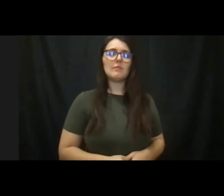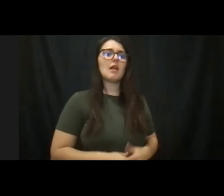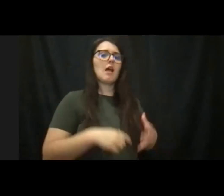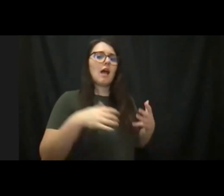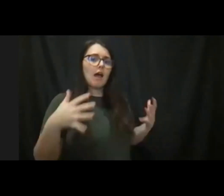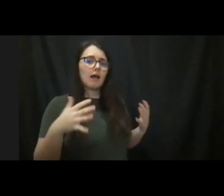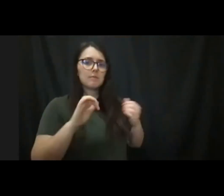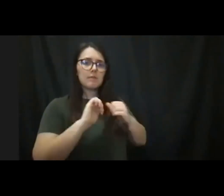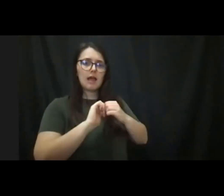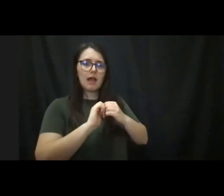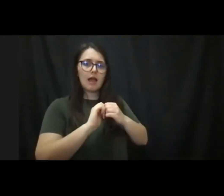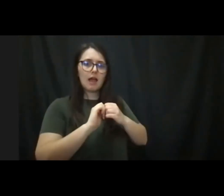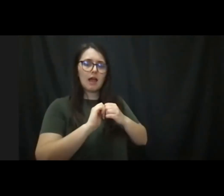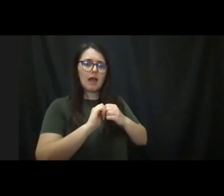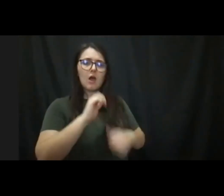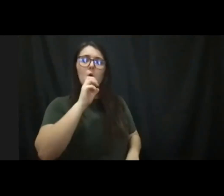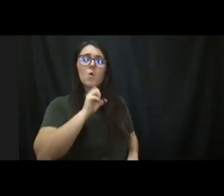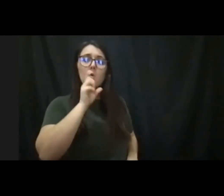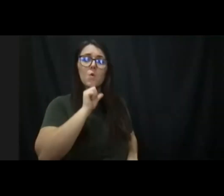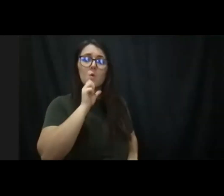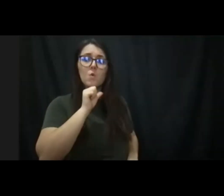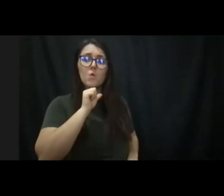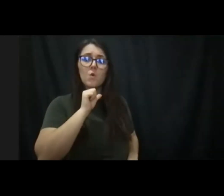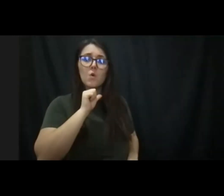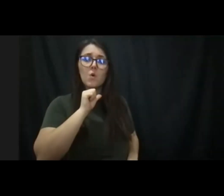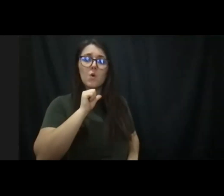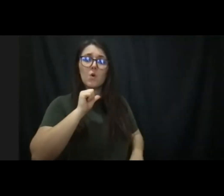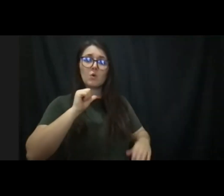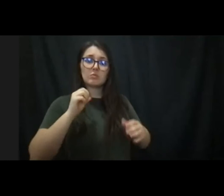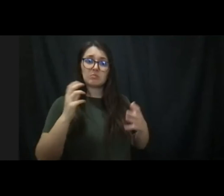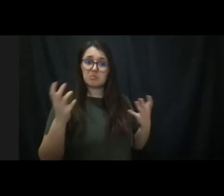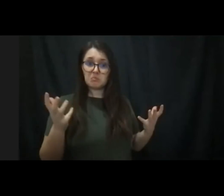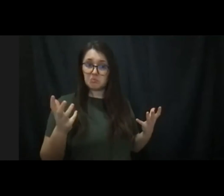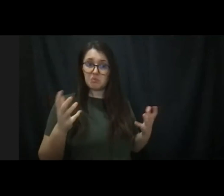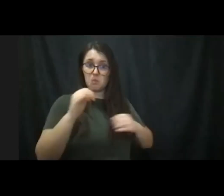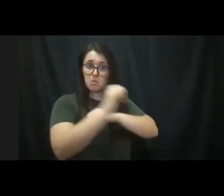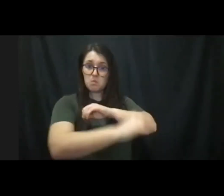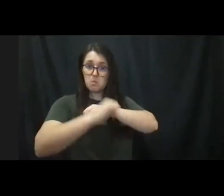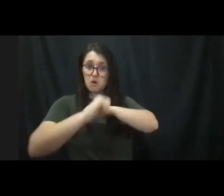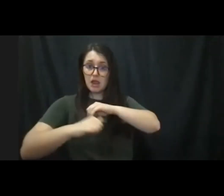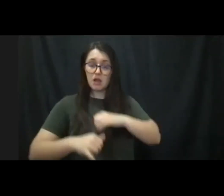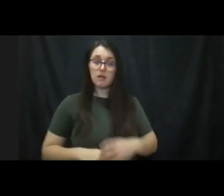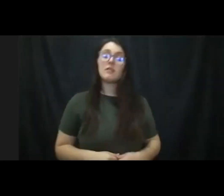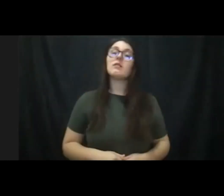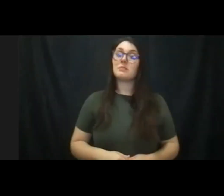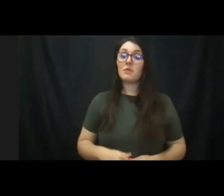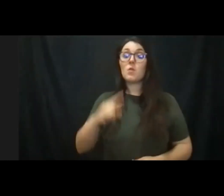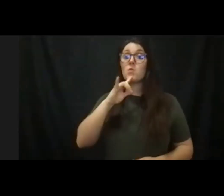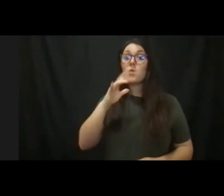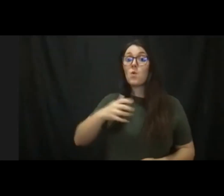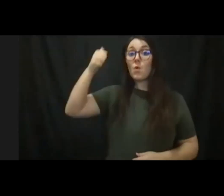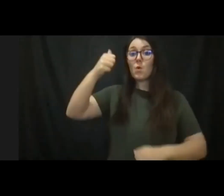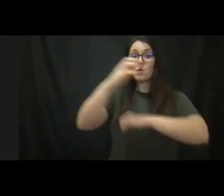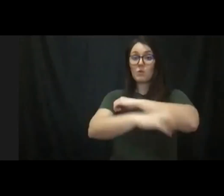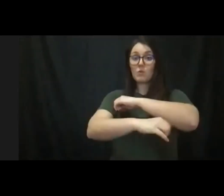How old can a whale be? You know, the oldest whale is a